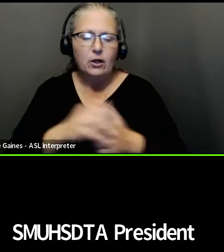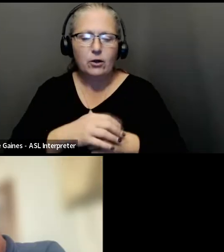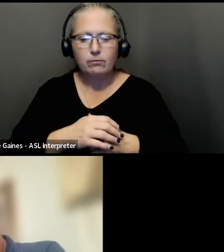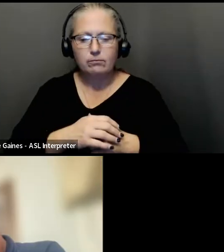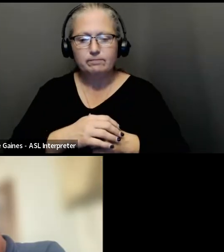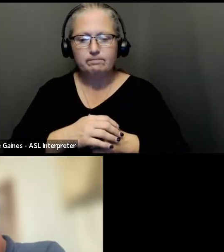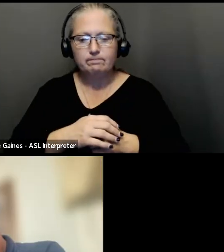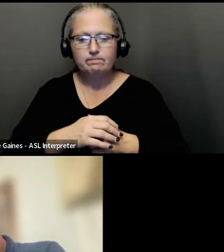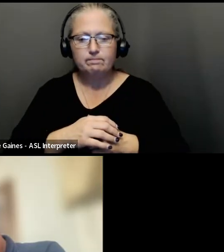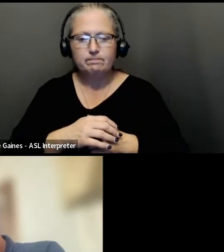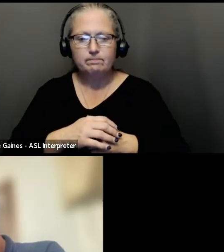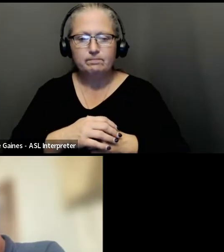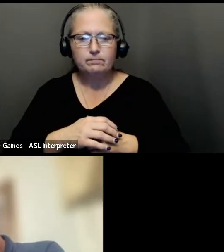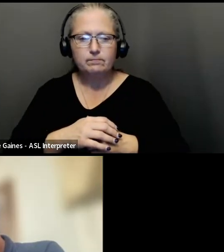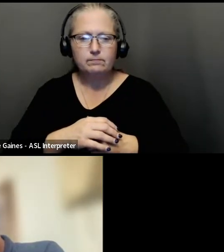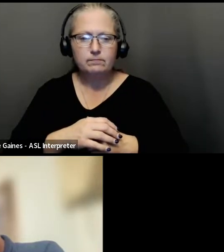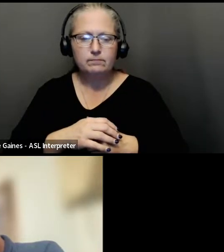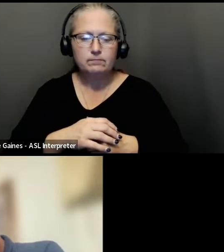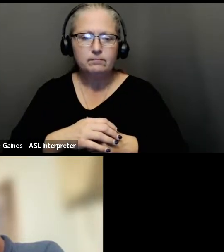Thank you.